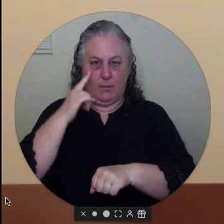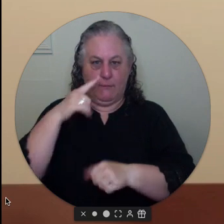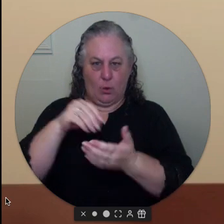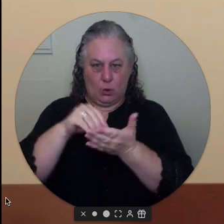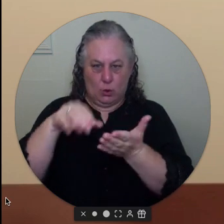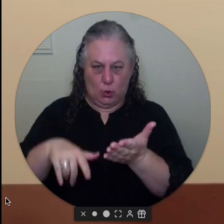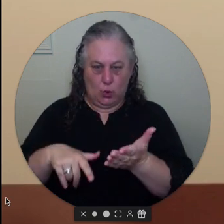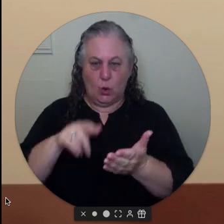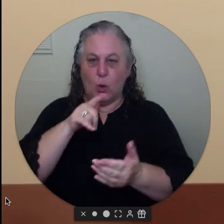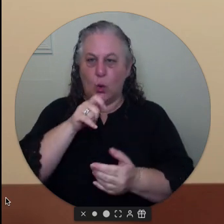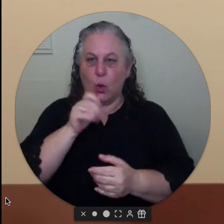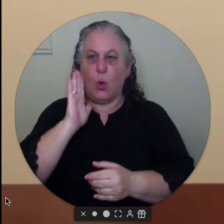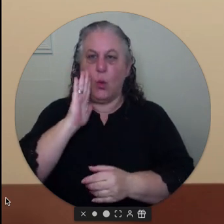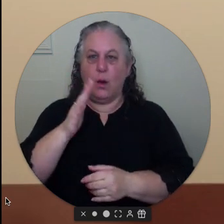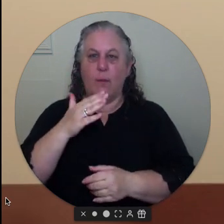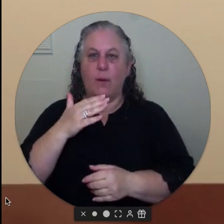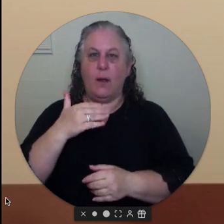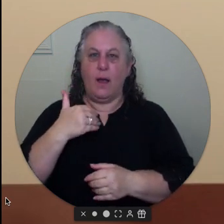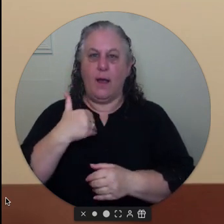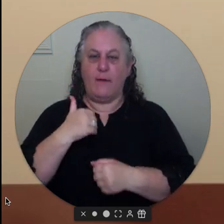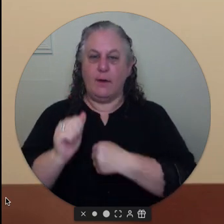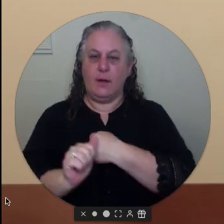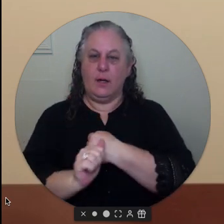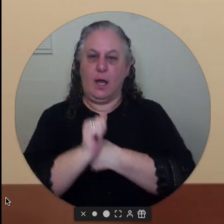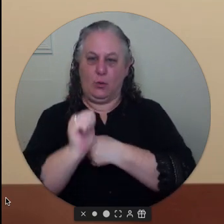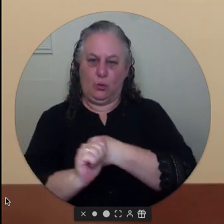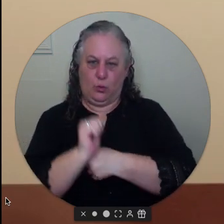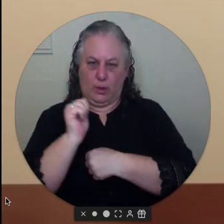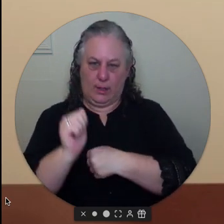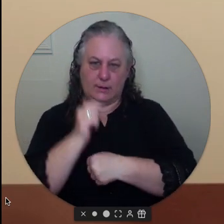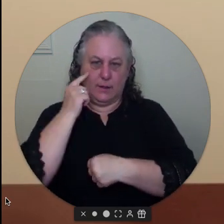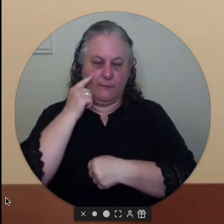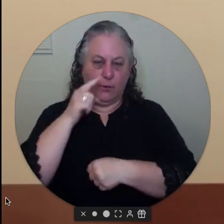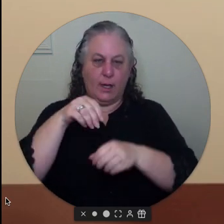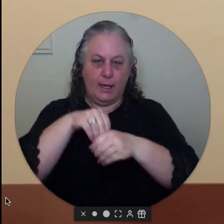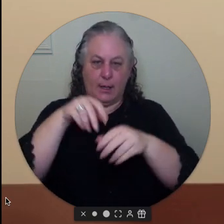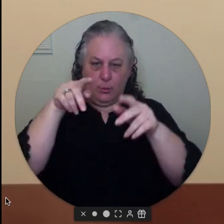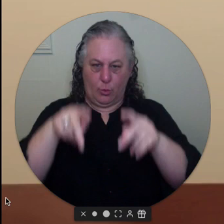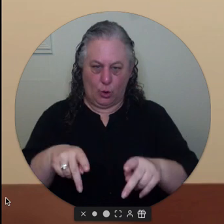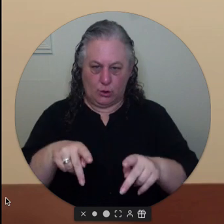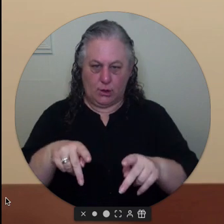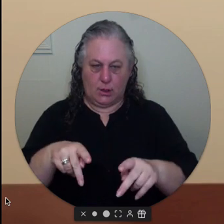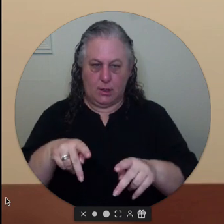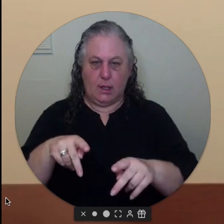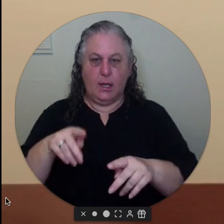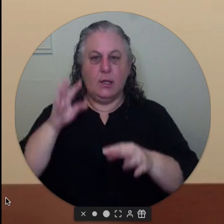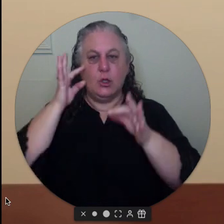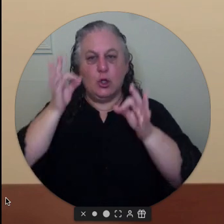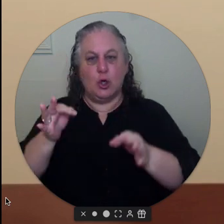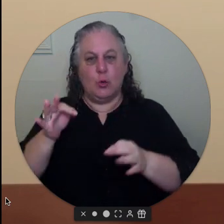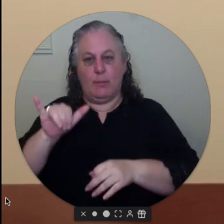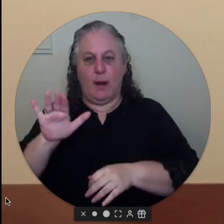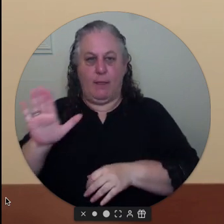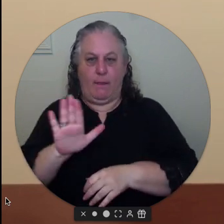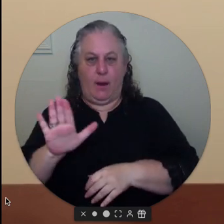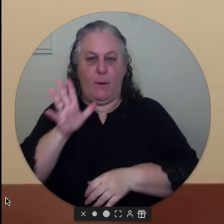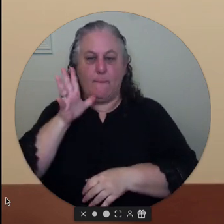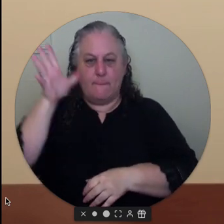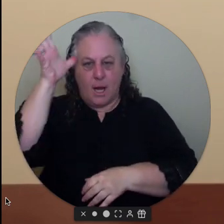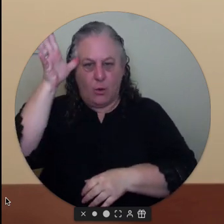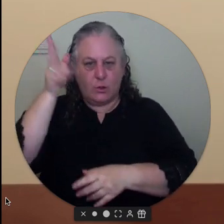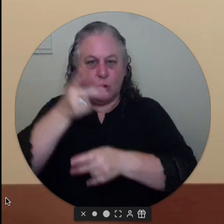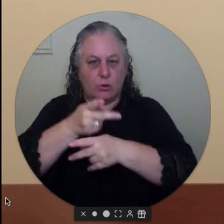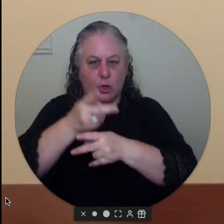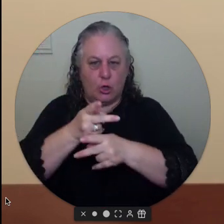students who would be put at risk by in-person instruction as determined by their parent or guardian. So